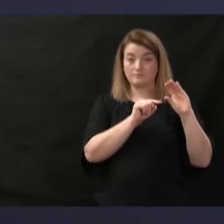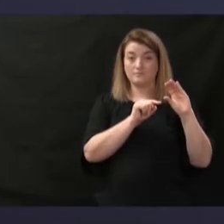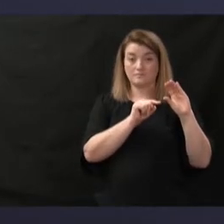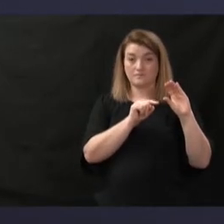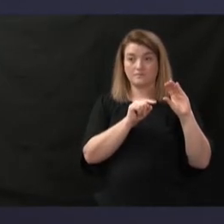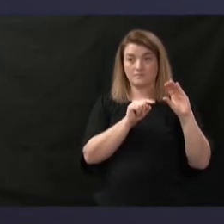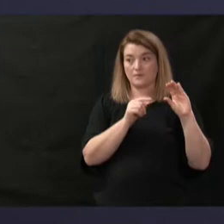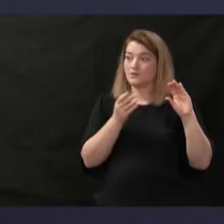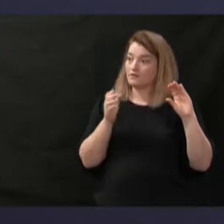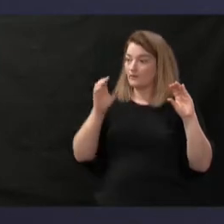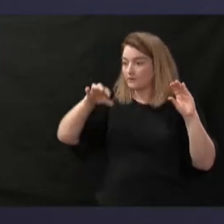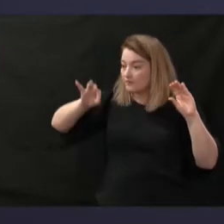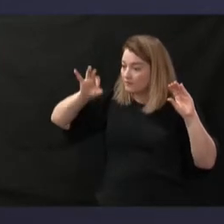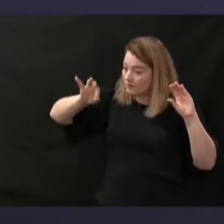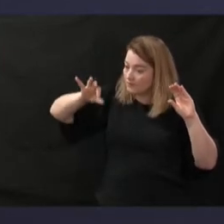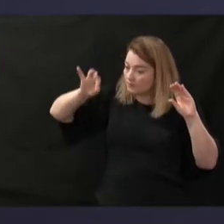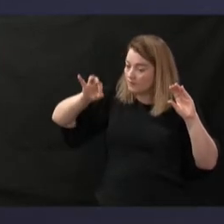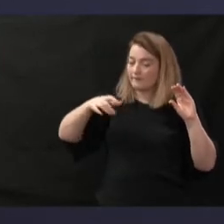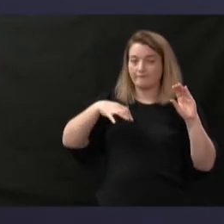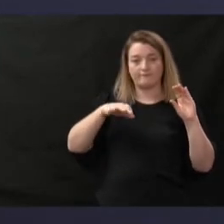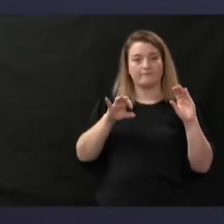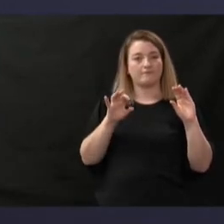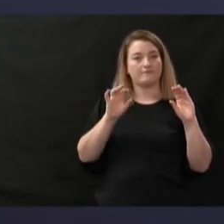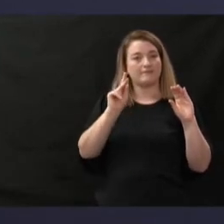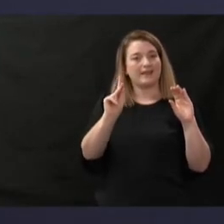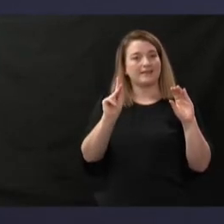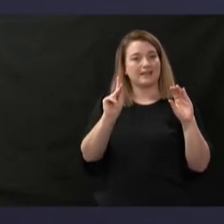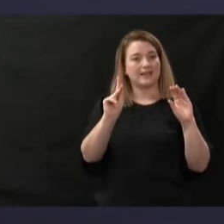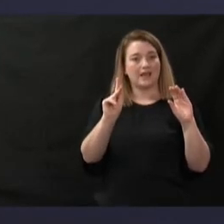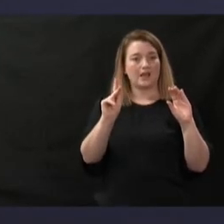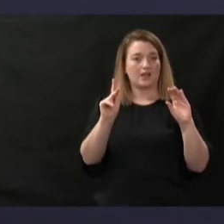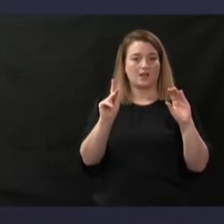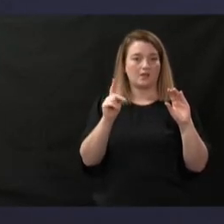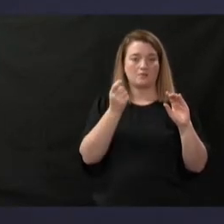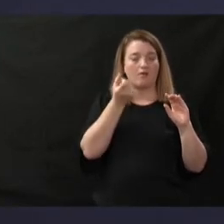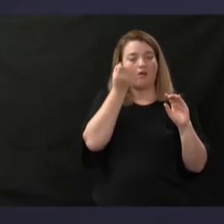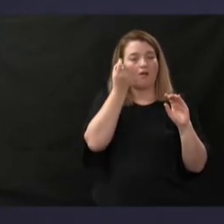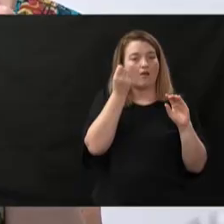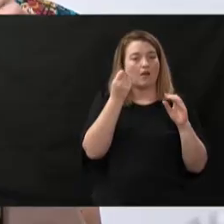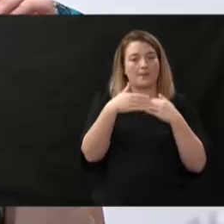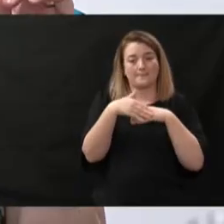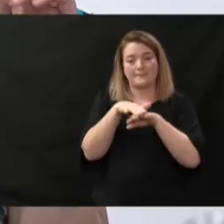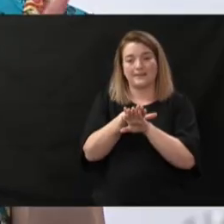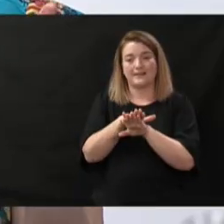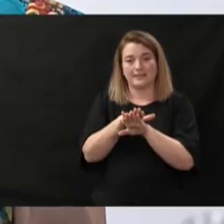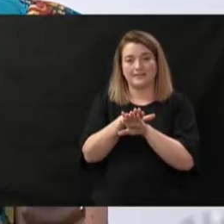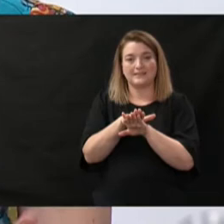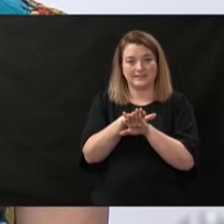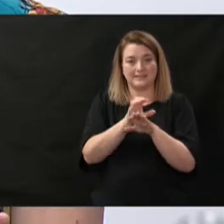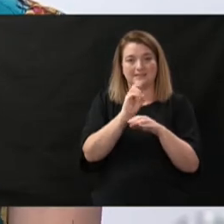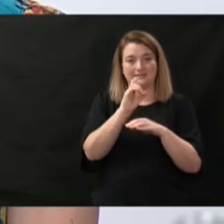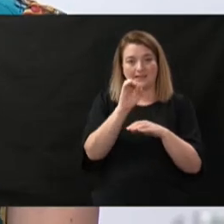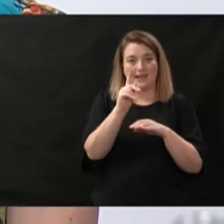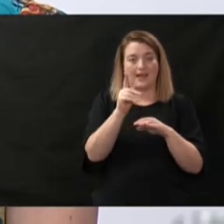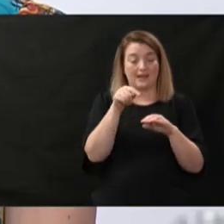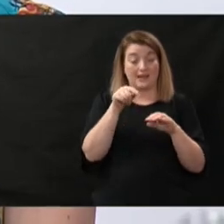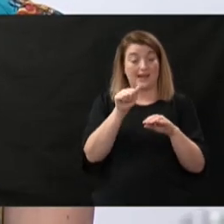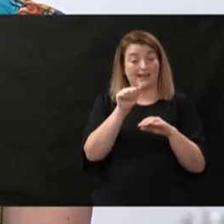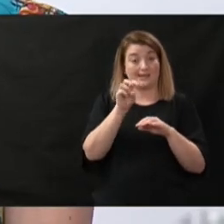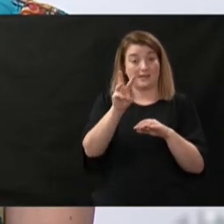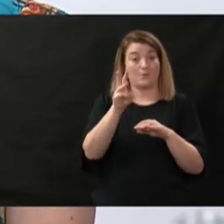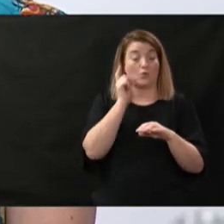end. But in a blending deck, it's going to be at the end when you're blending. Okay, and then one more quick thing about